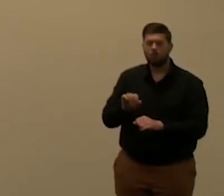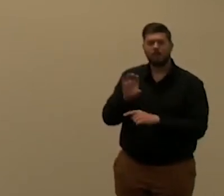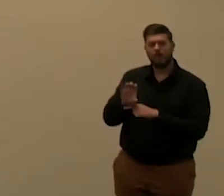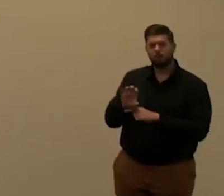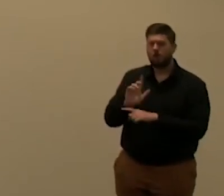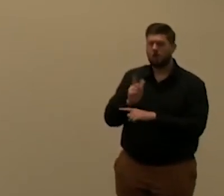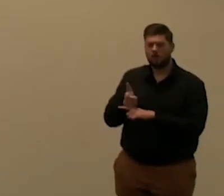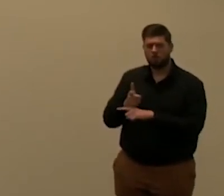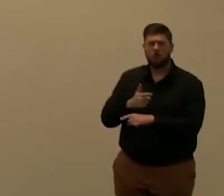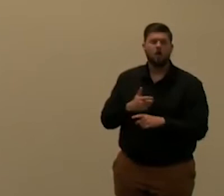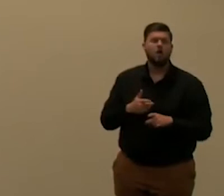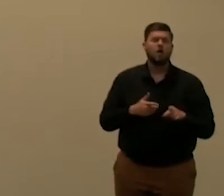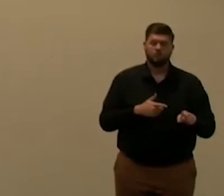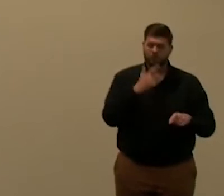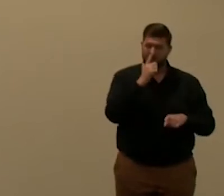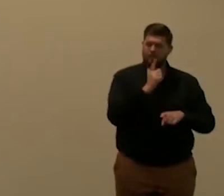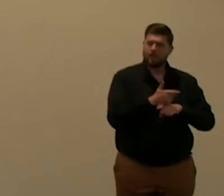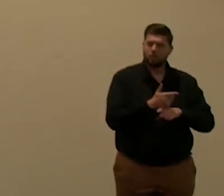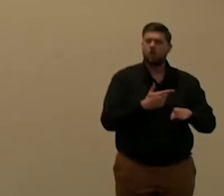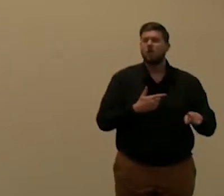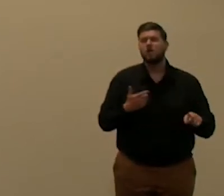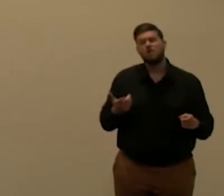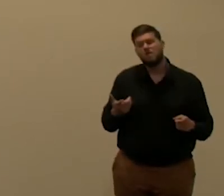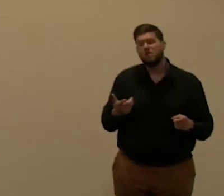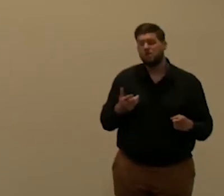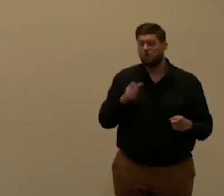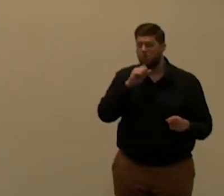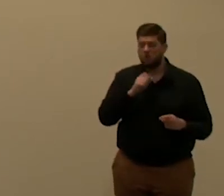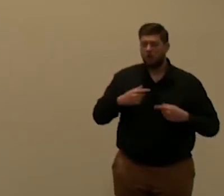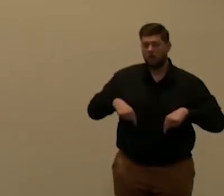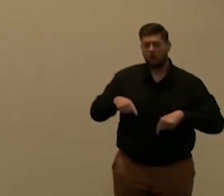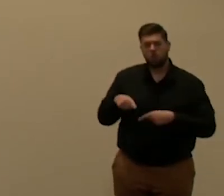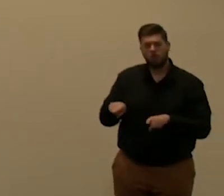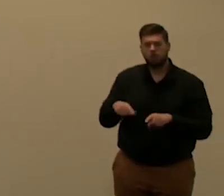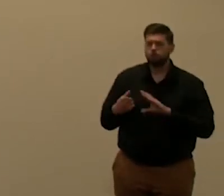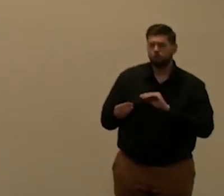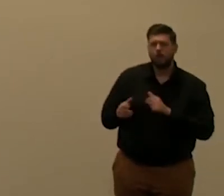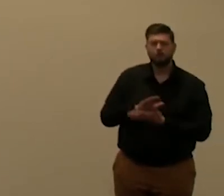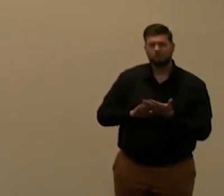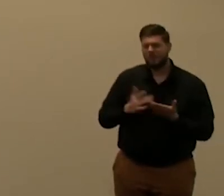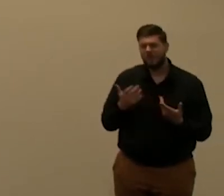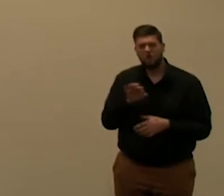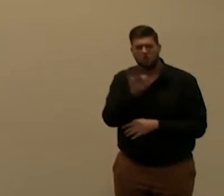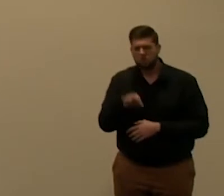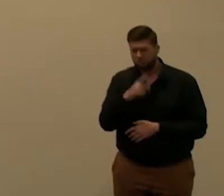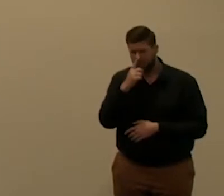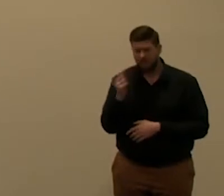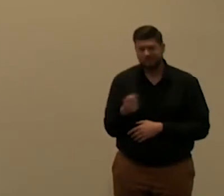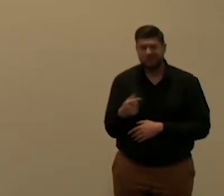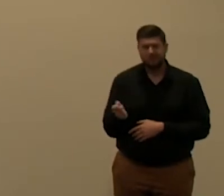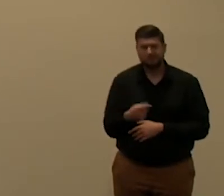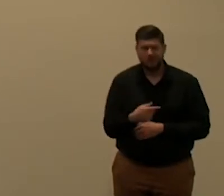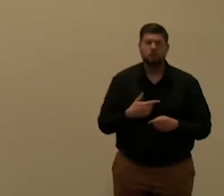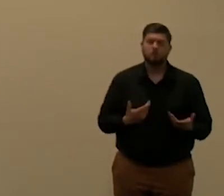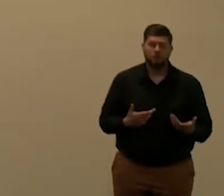mute, but might want to have a chat open. And you might want to promote a certain attendee to a presenter if they really